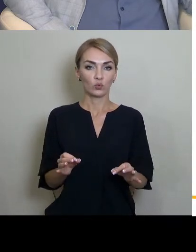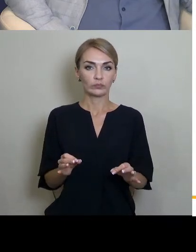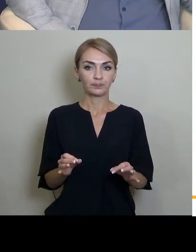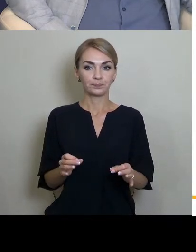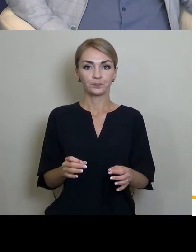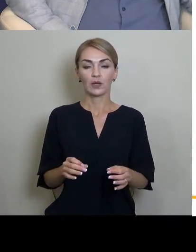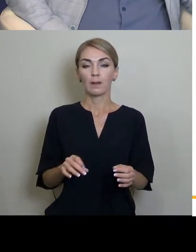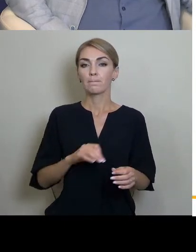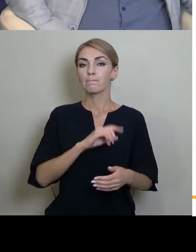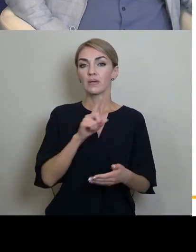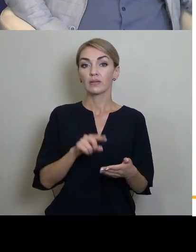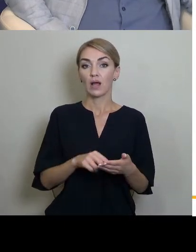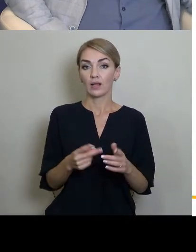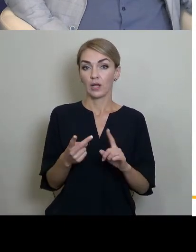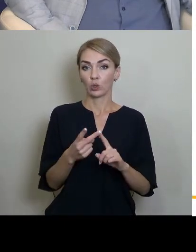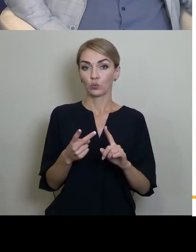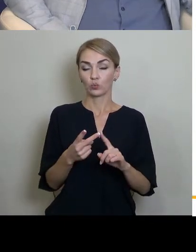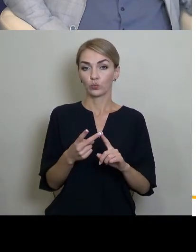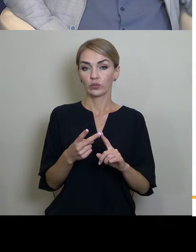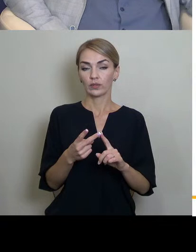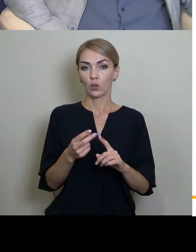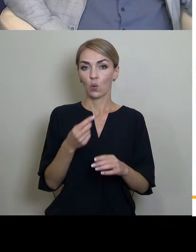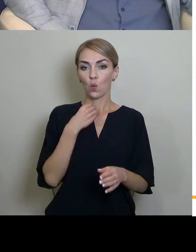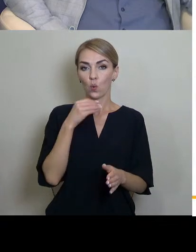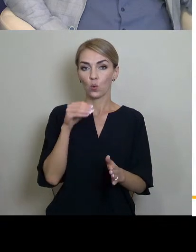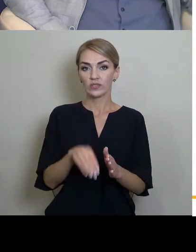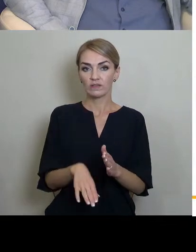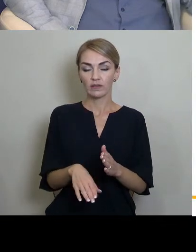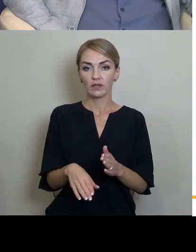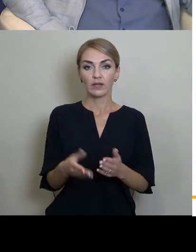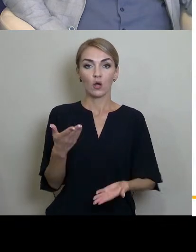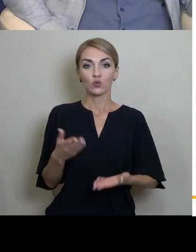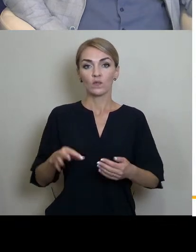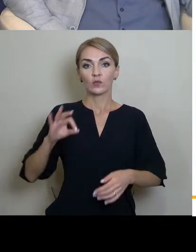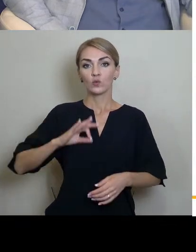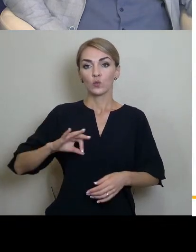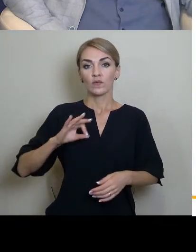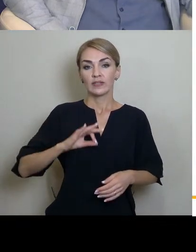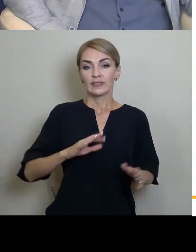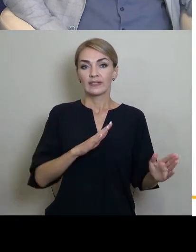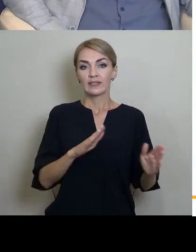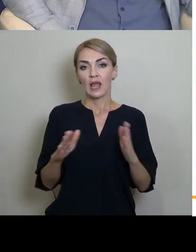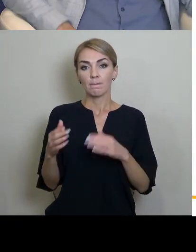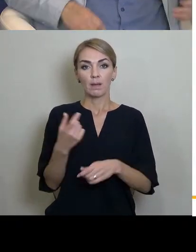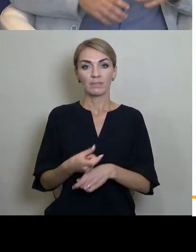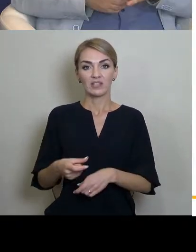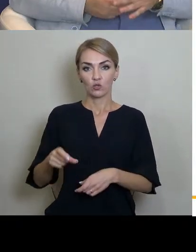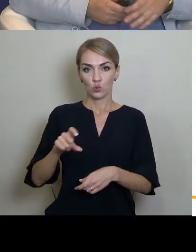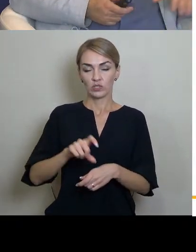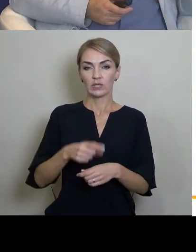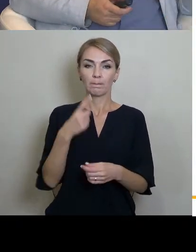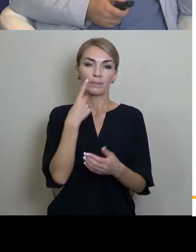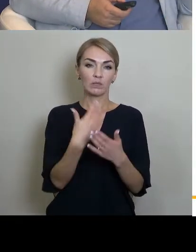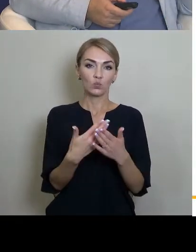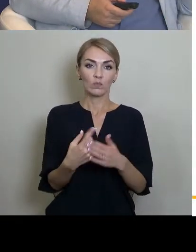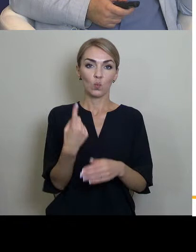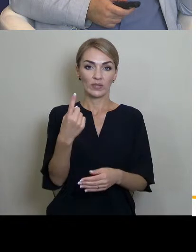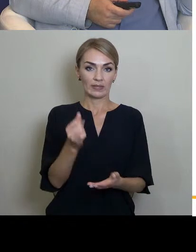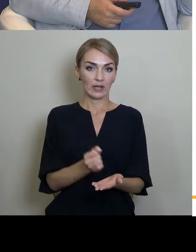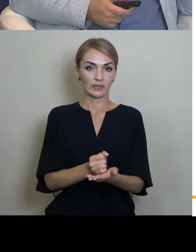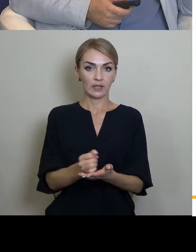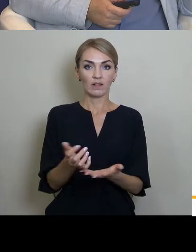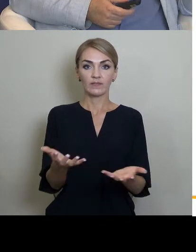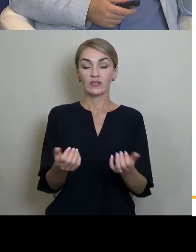lost to the opponent. Well, if we follow the system of